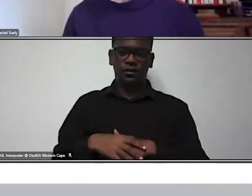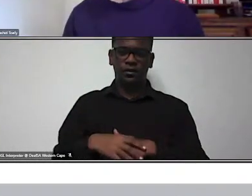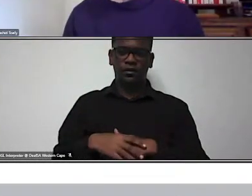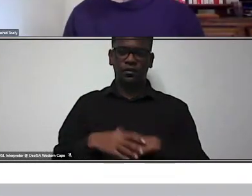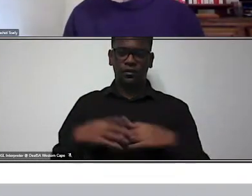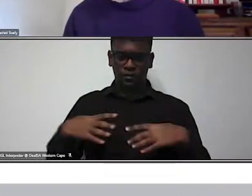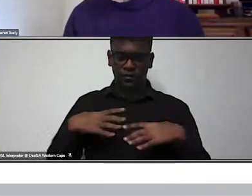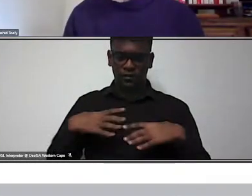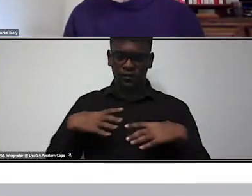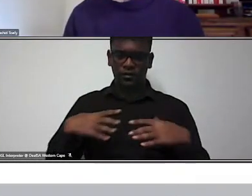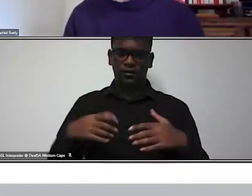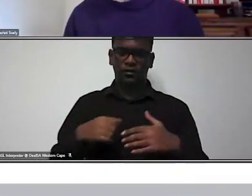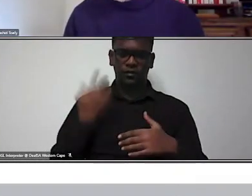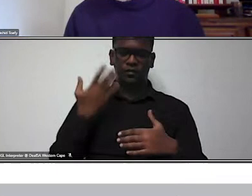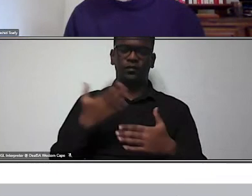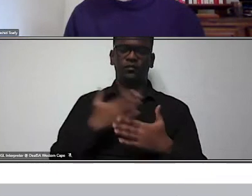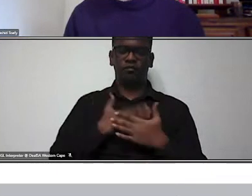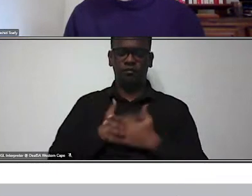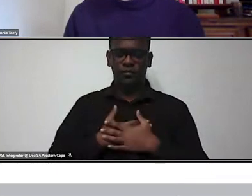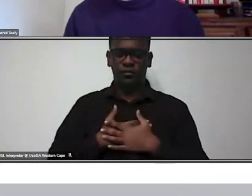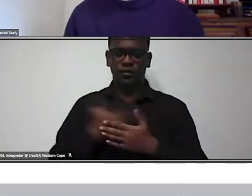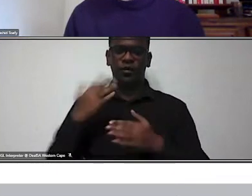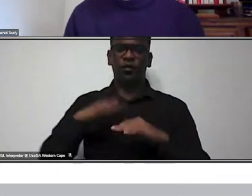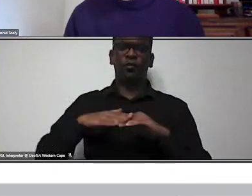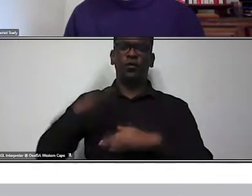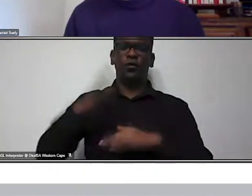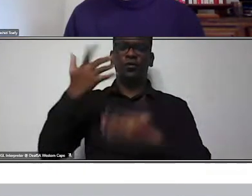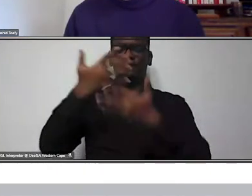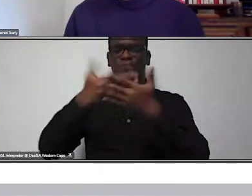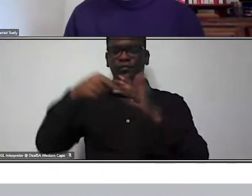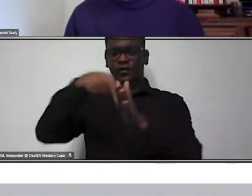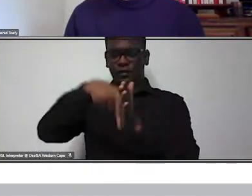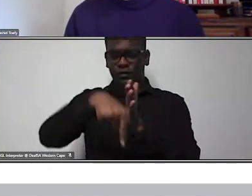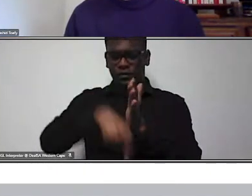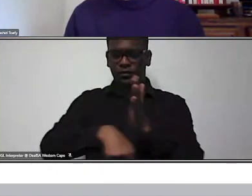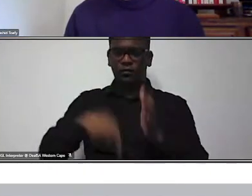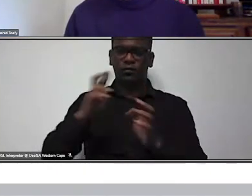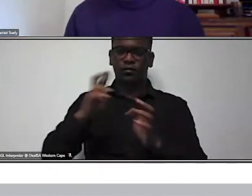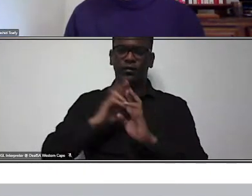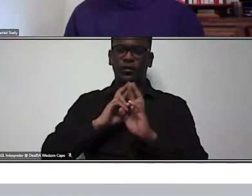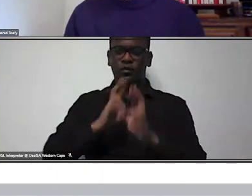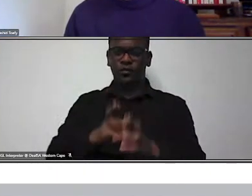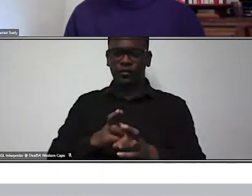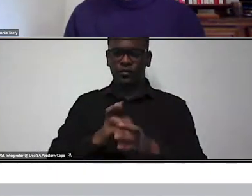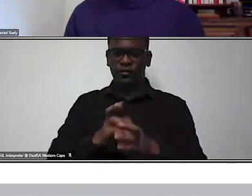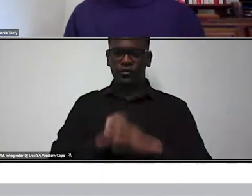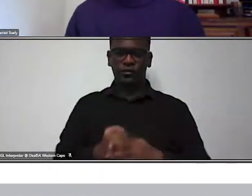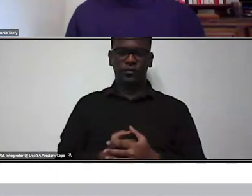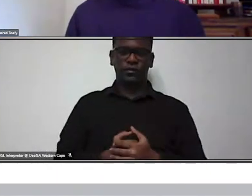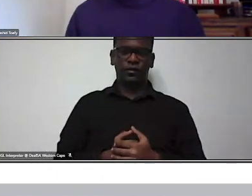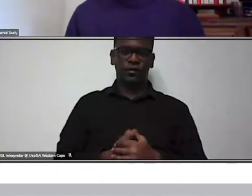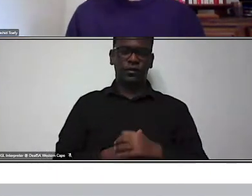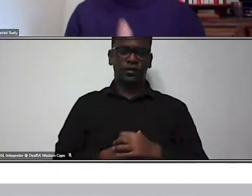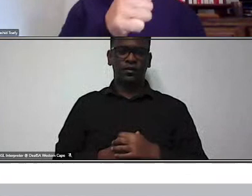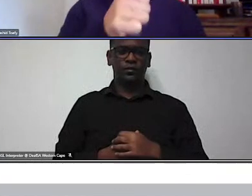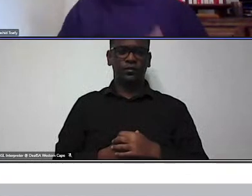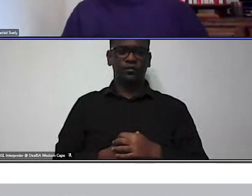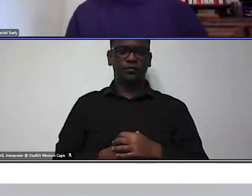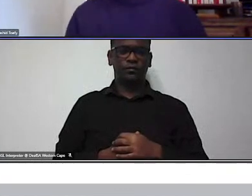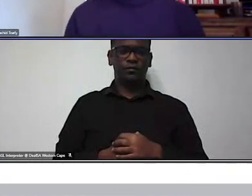also appreciate a more detailed response that's been vetted by your economist.